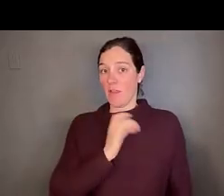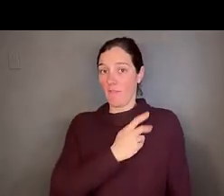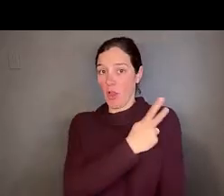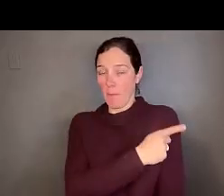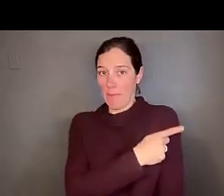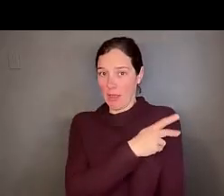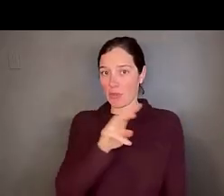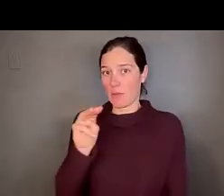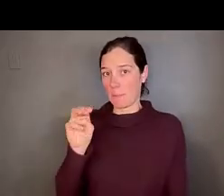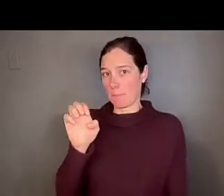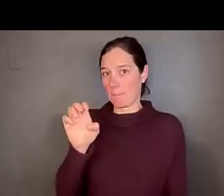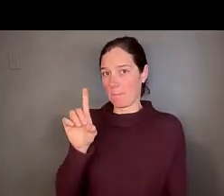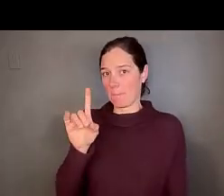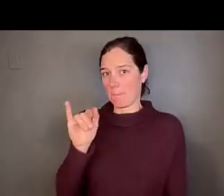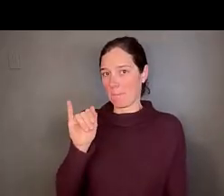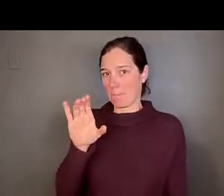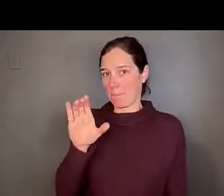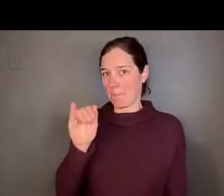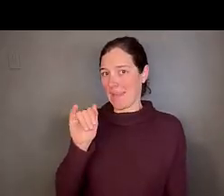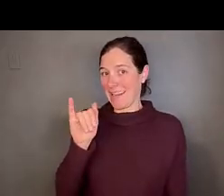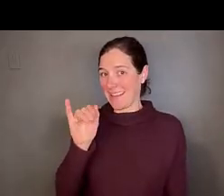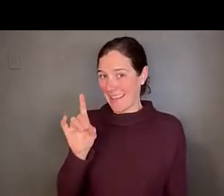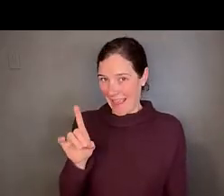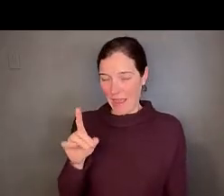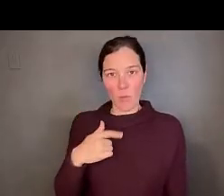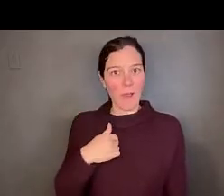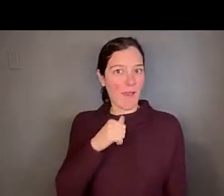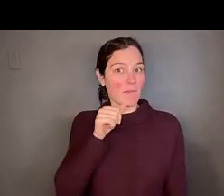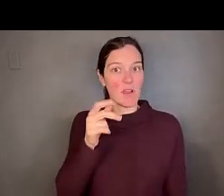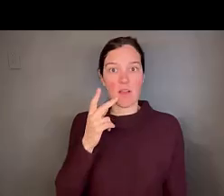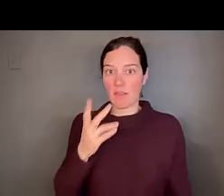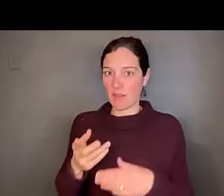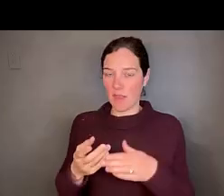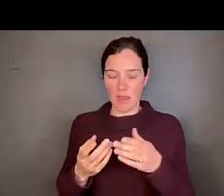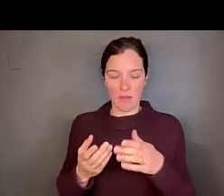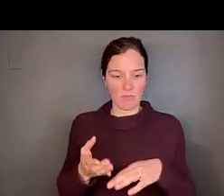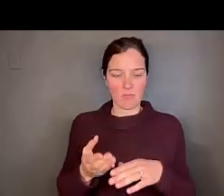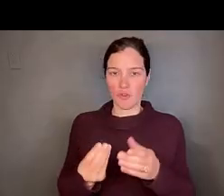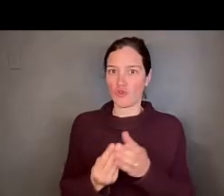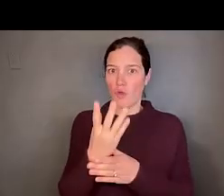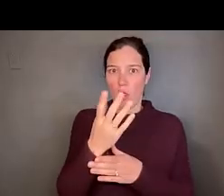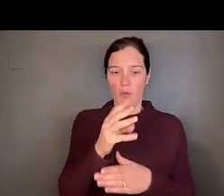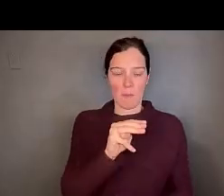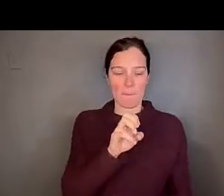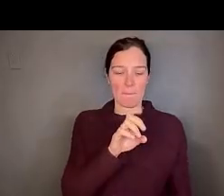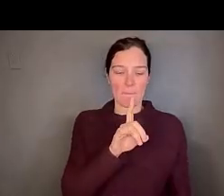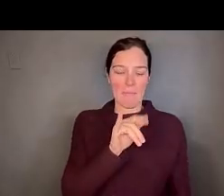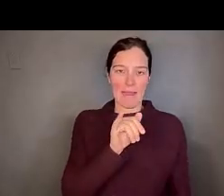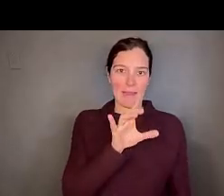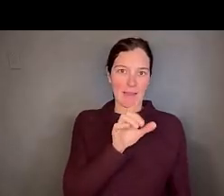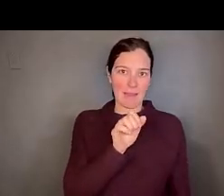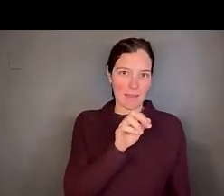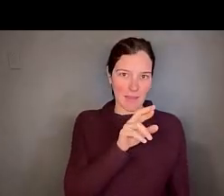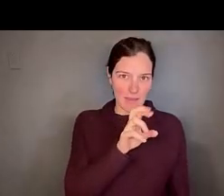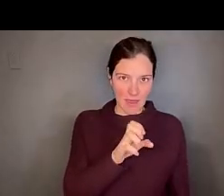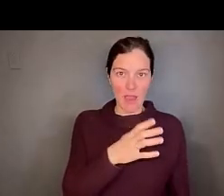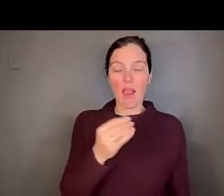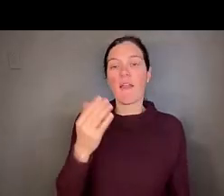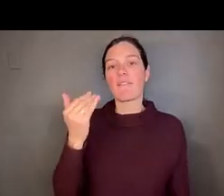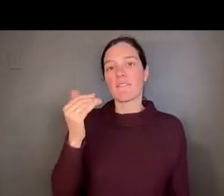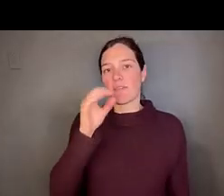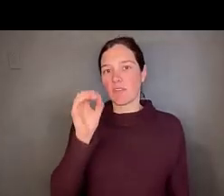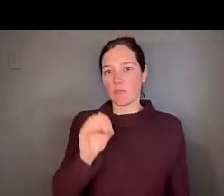are Medicaid. We've not seen the growth in Medicare, and